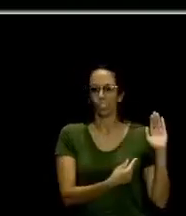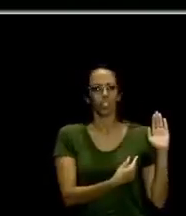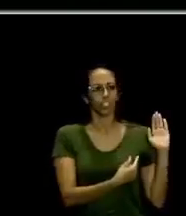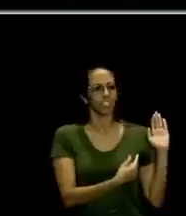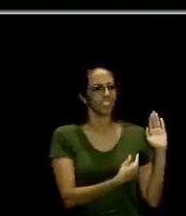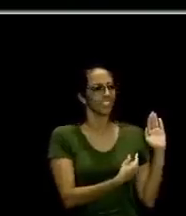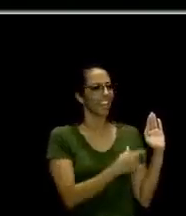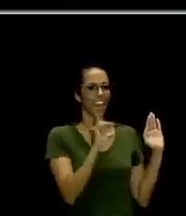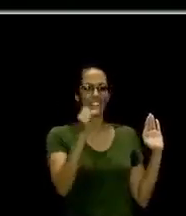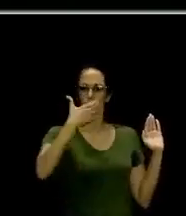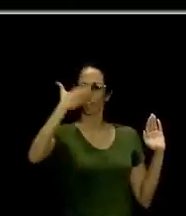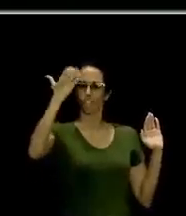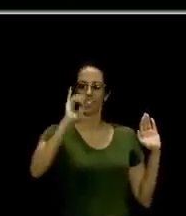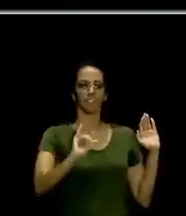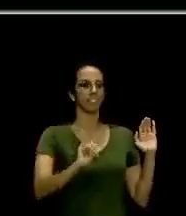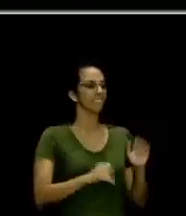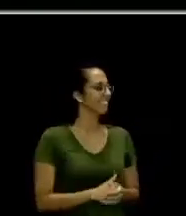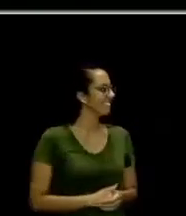Right?